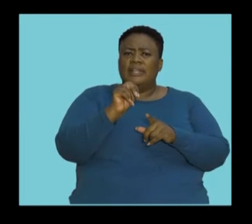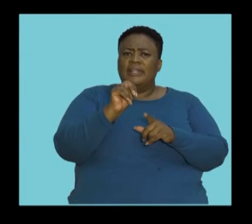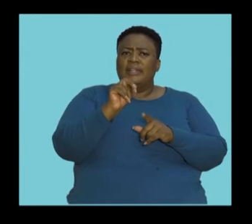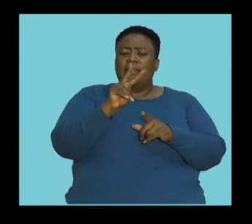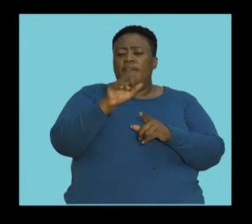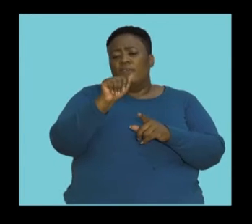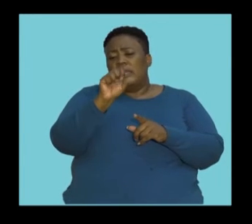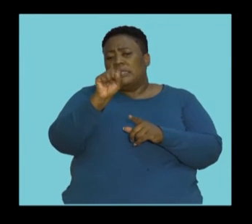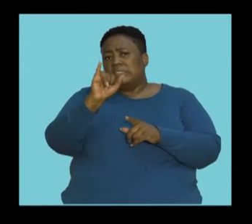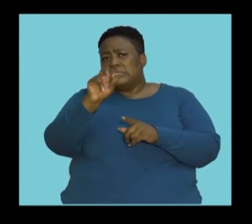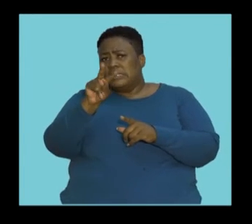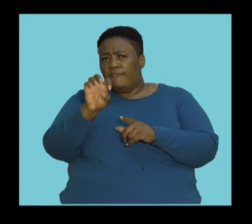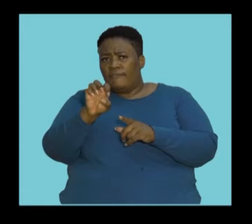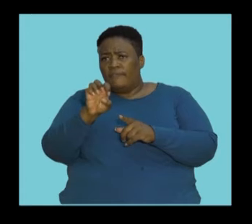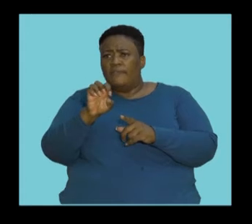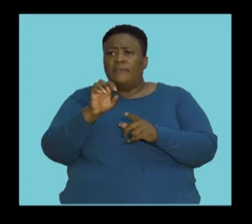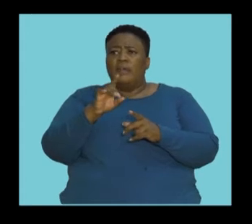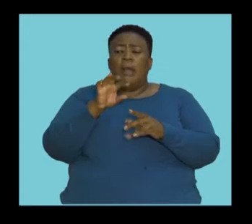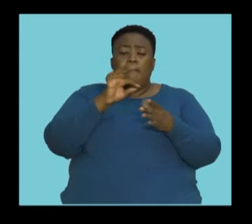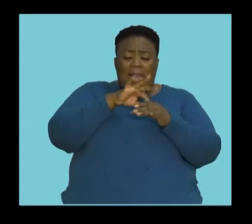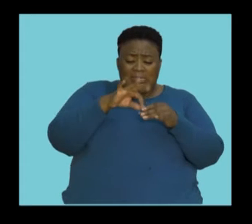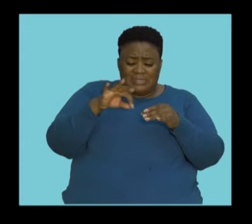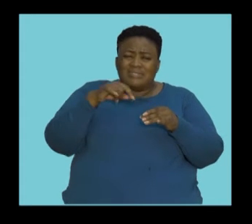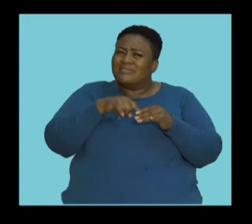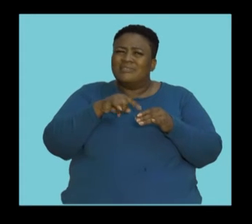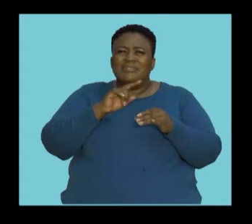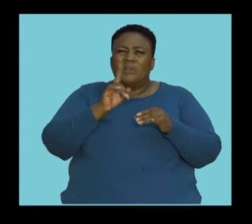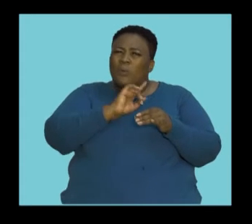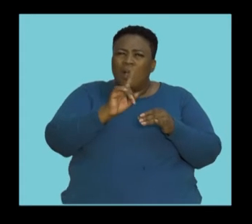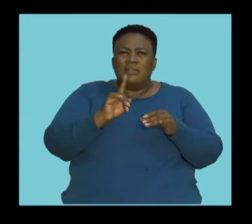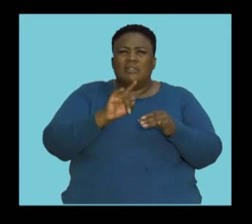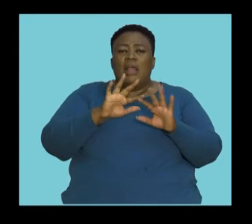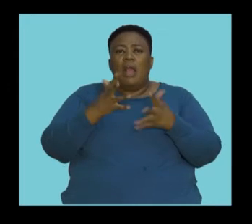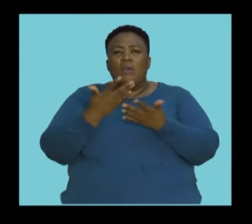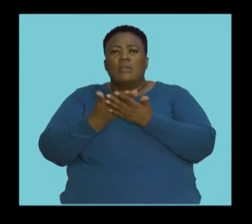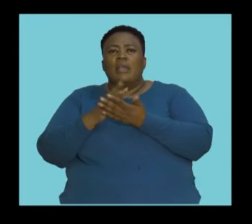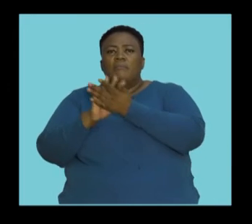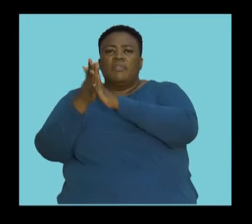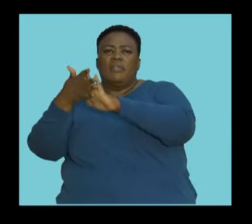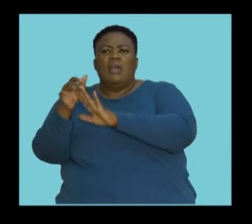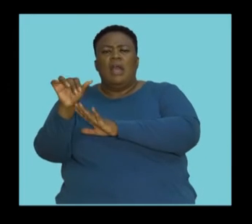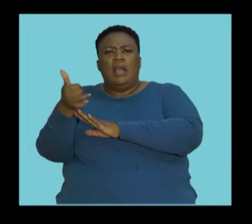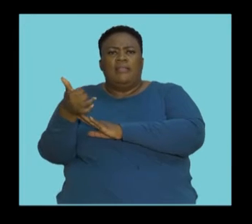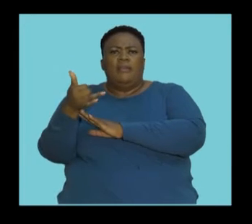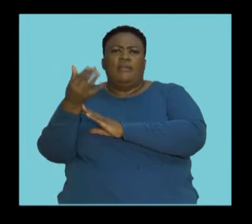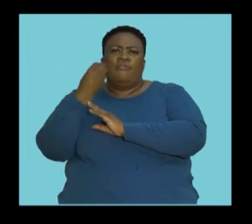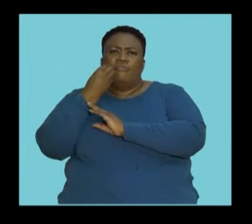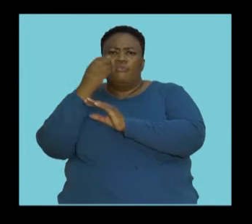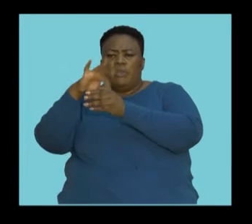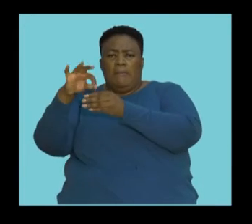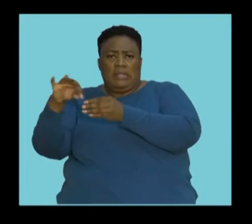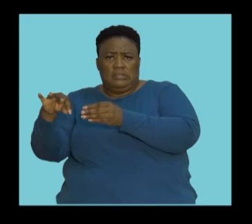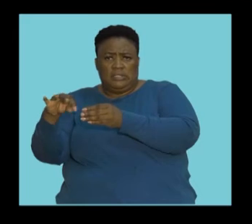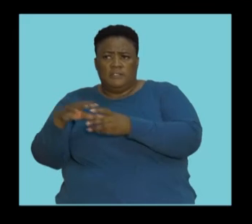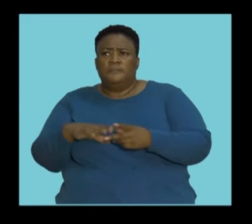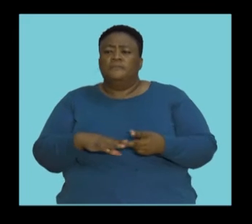on the local indigenous food crops. We're going to spend some time looking at gene pool as a point of evaluating what the